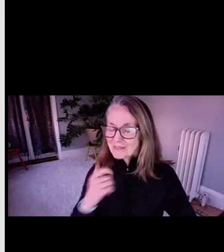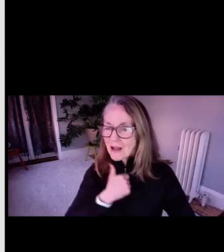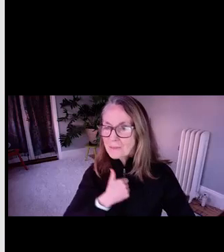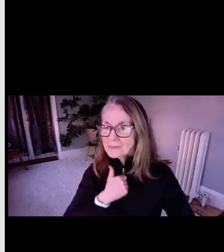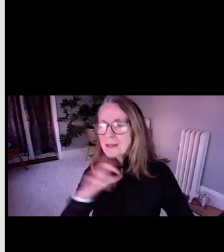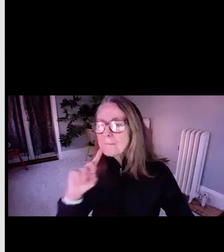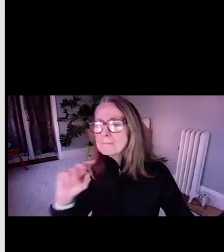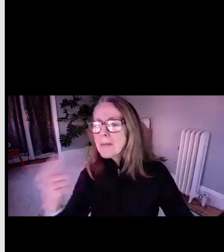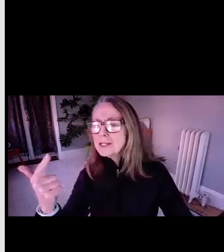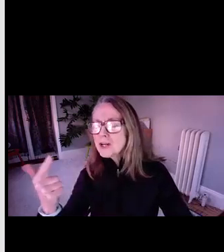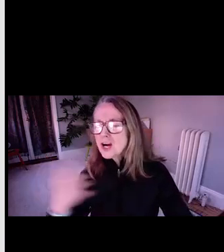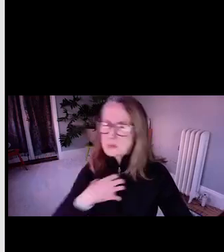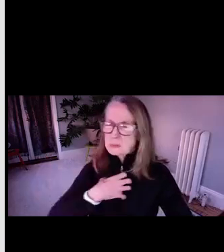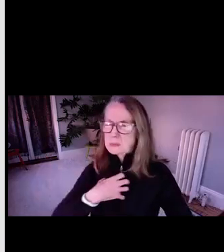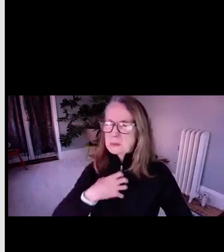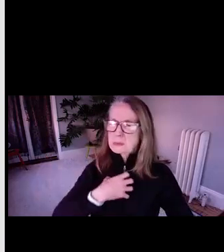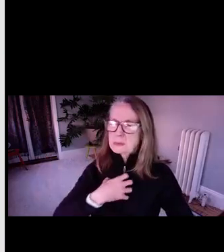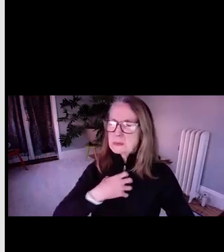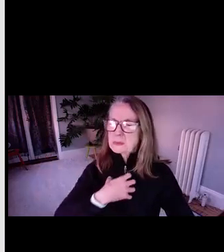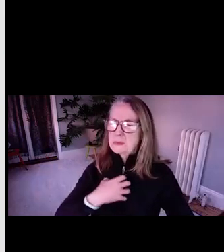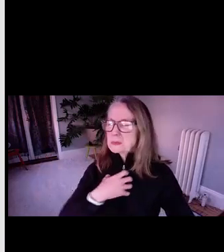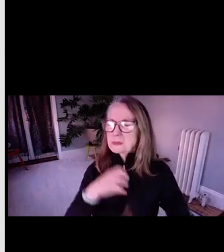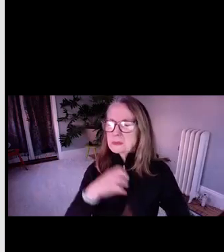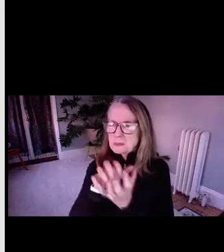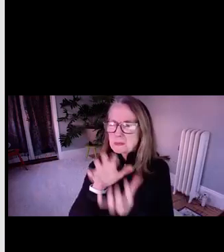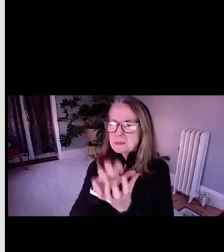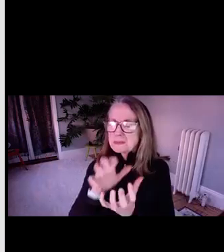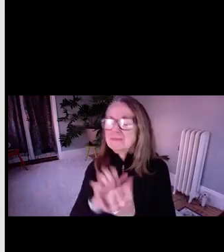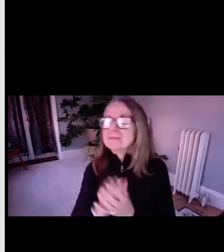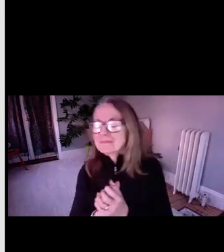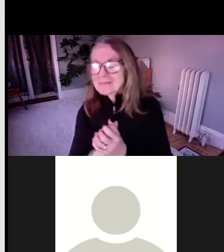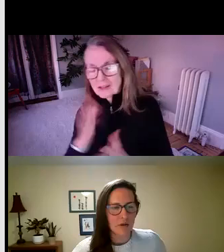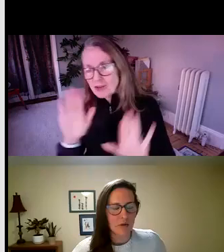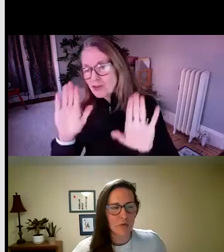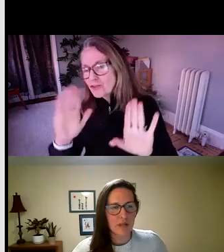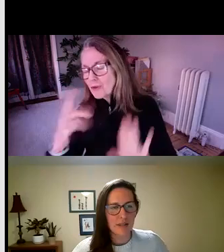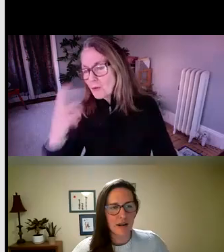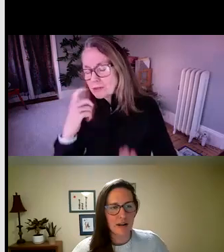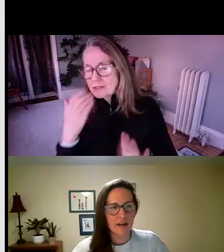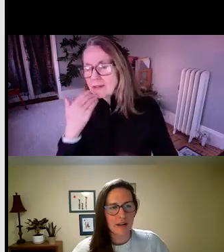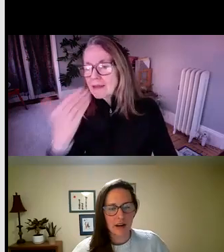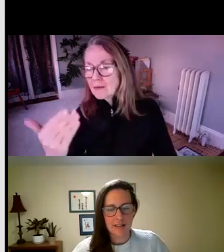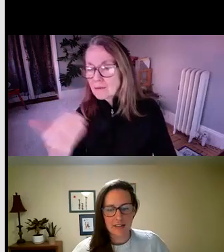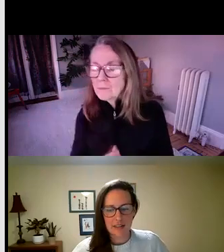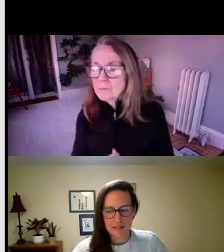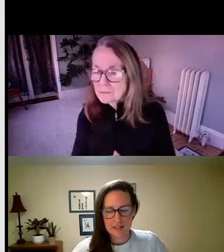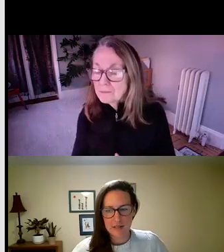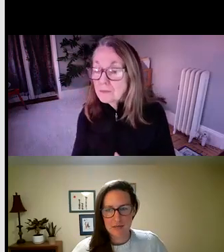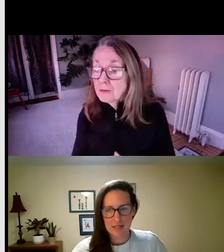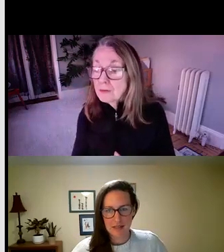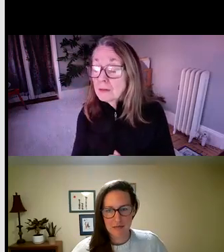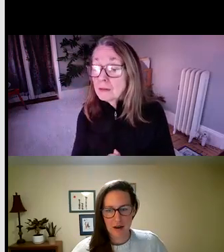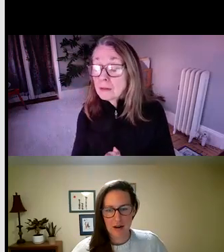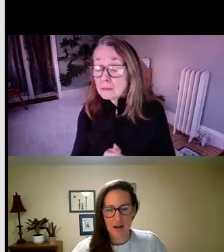but he's not happy. That's a great question. Thank you. So we at the